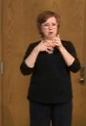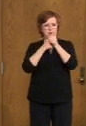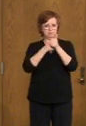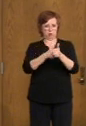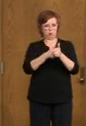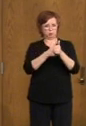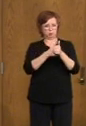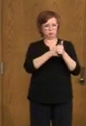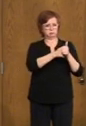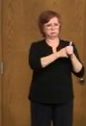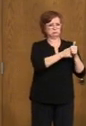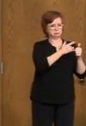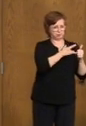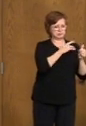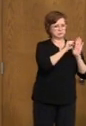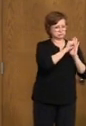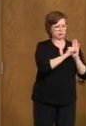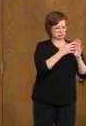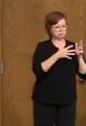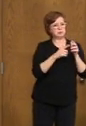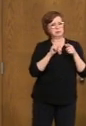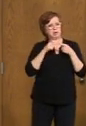I agree that it's a province,